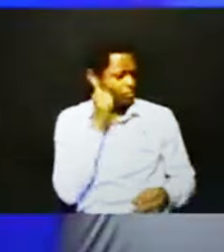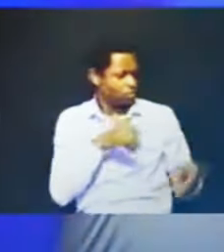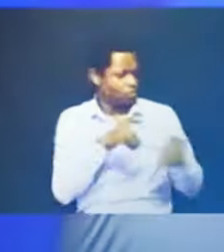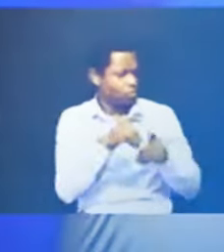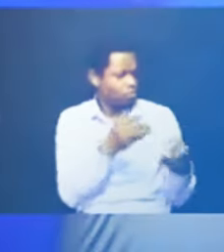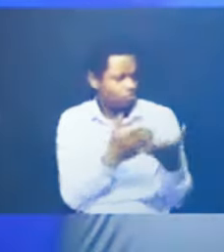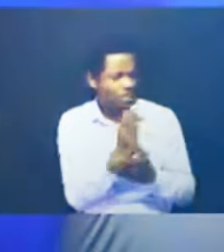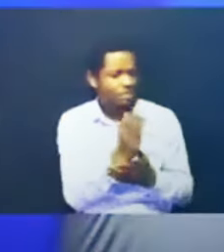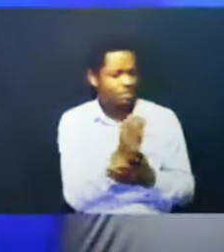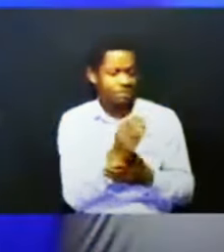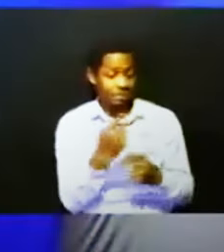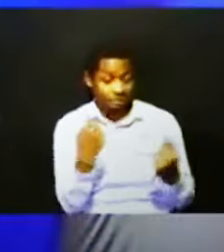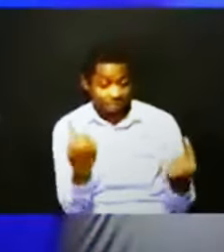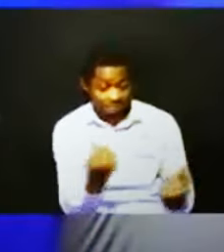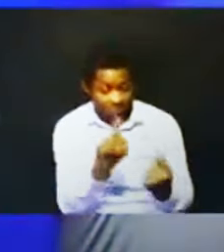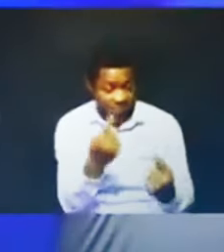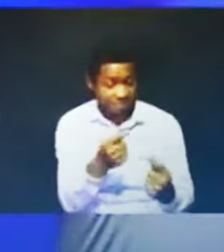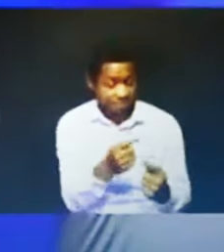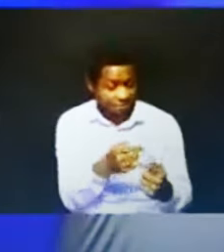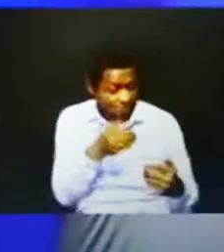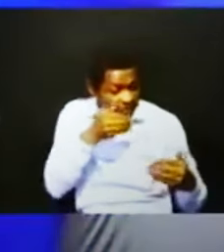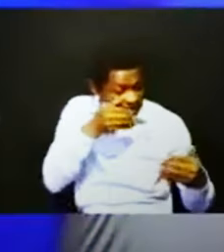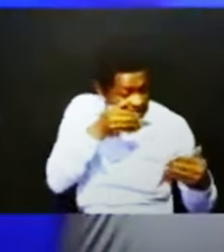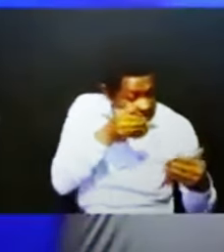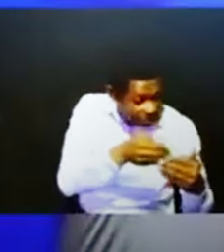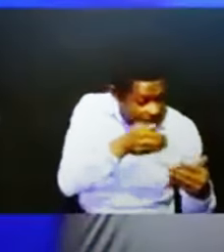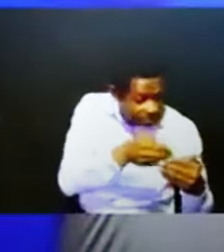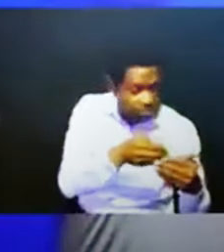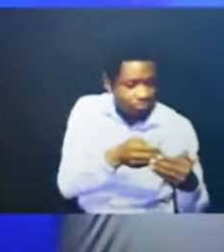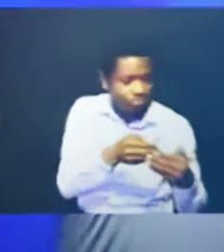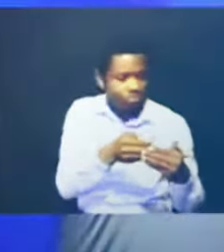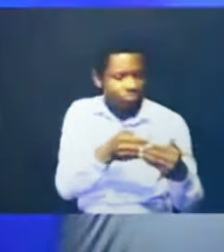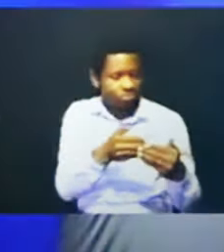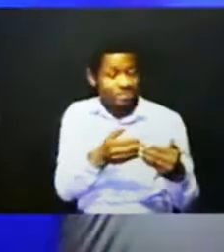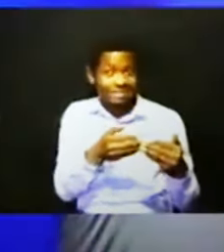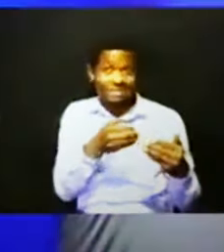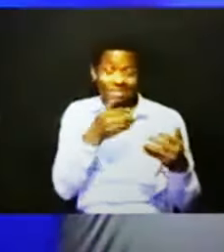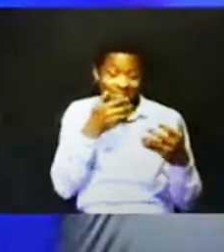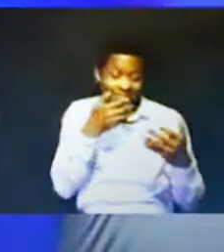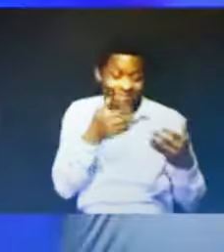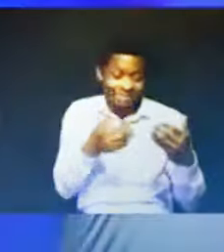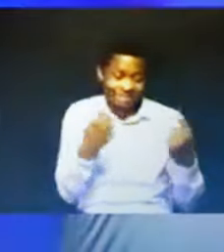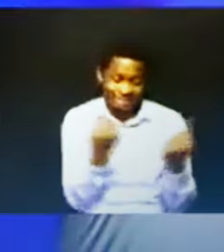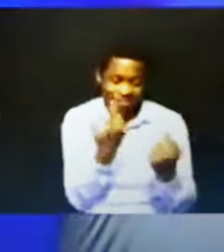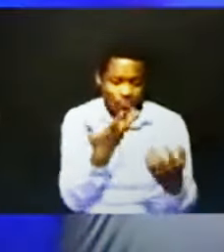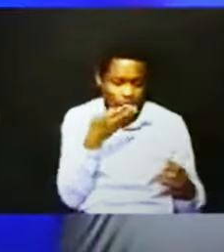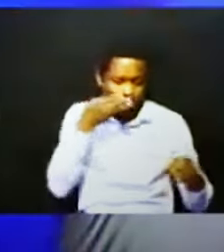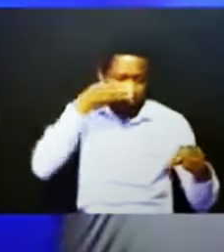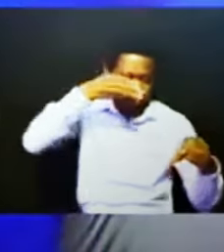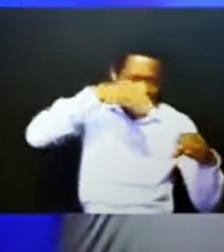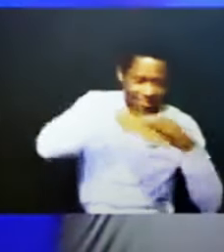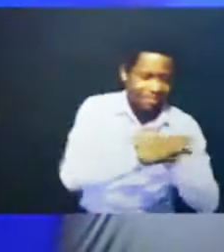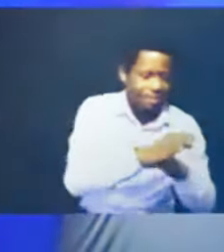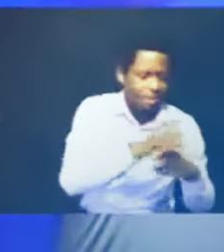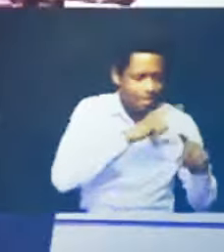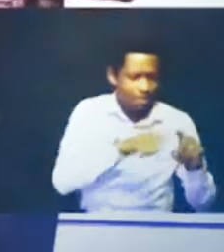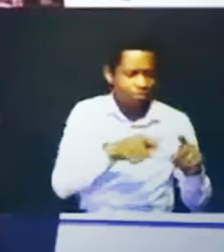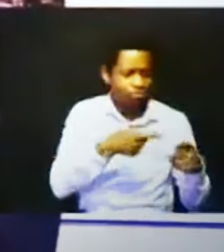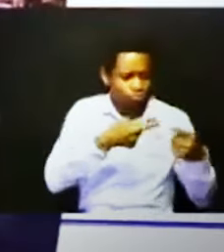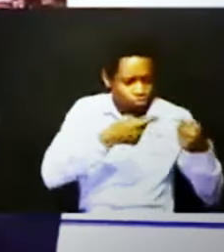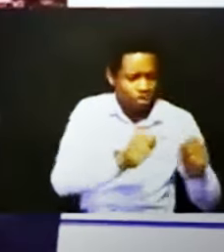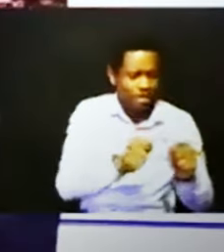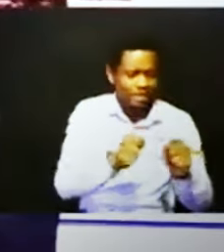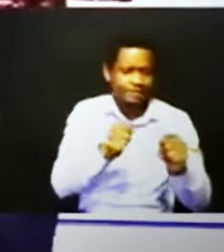is right, sin is crouching at your door. It desires to have you, but rule over it. So, we in